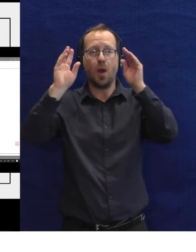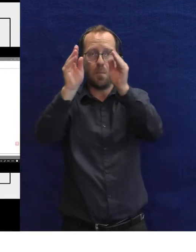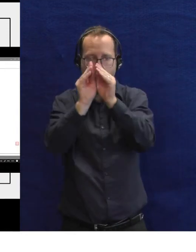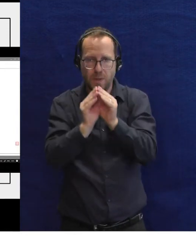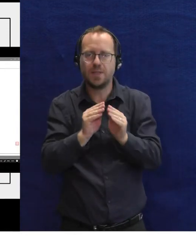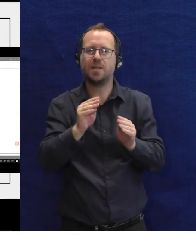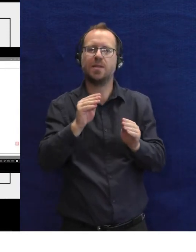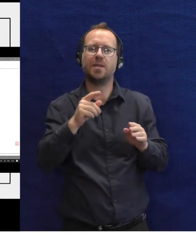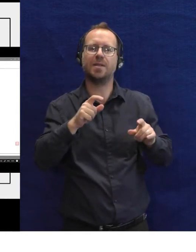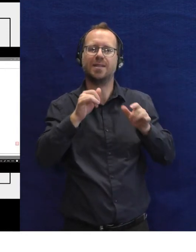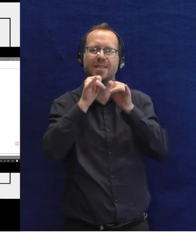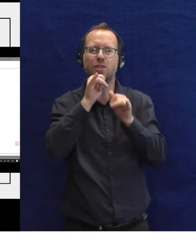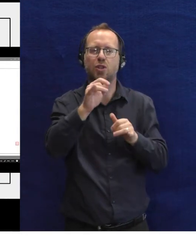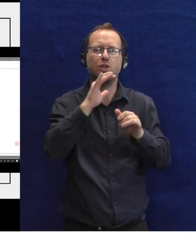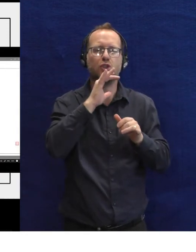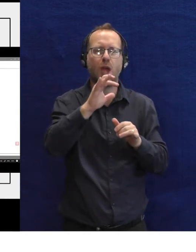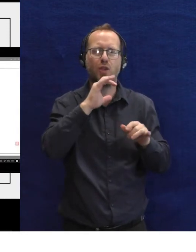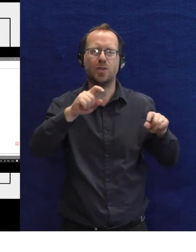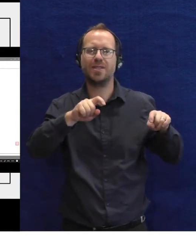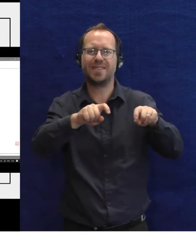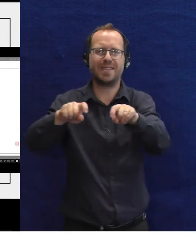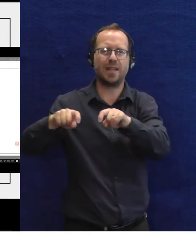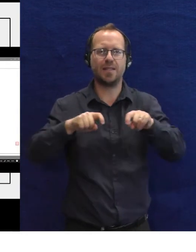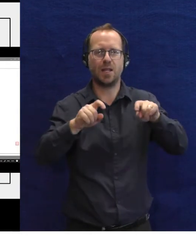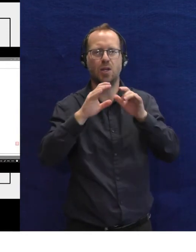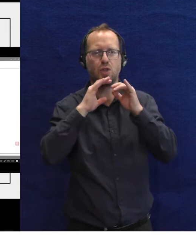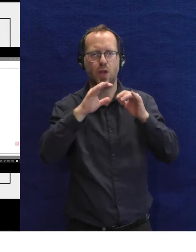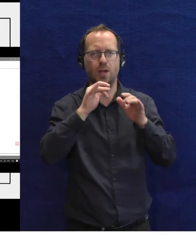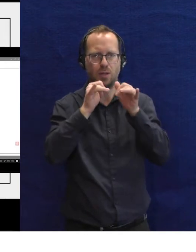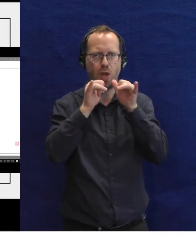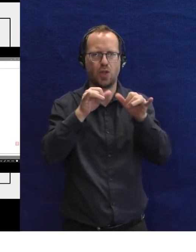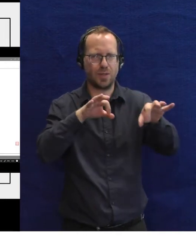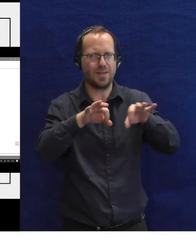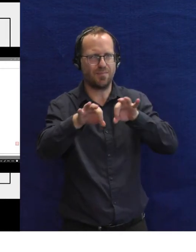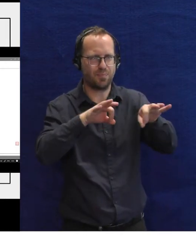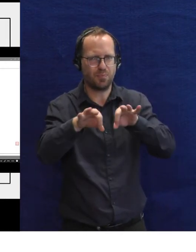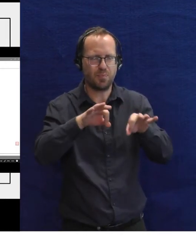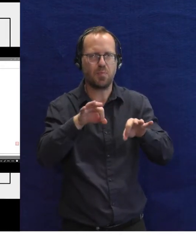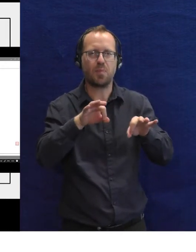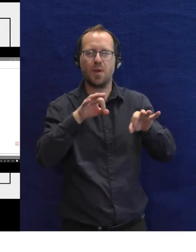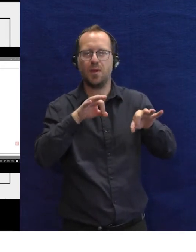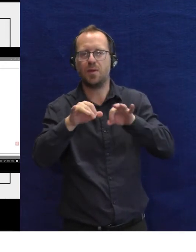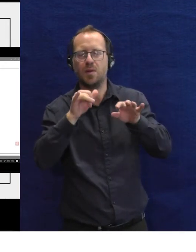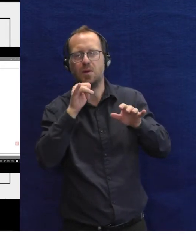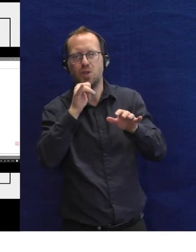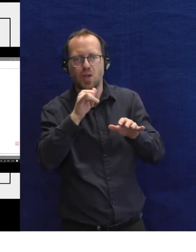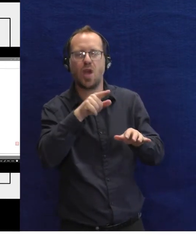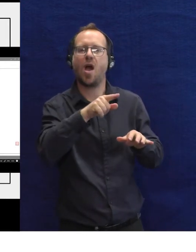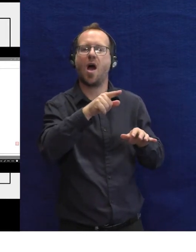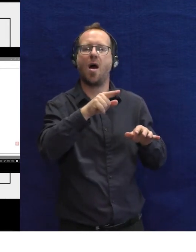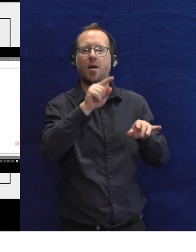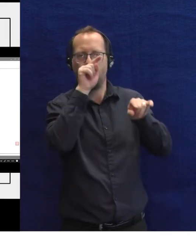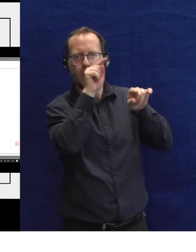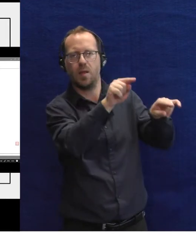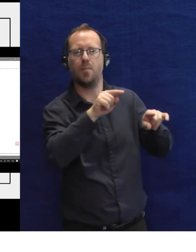a text and you use a synthesizer installed on your computer to produce the text into an audio. You